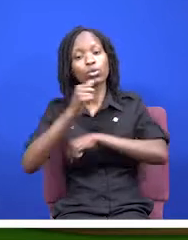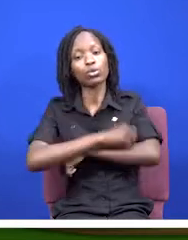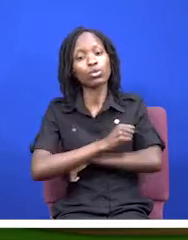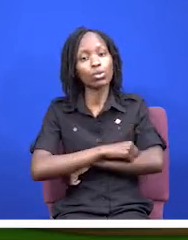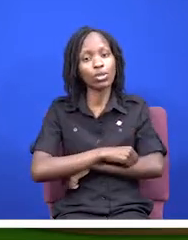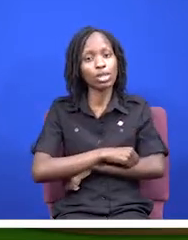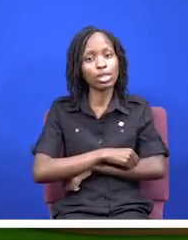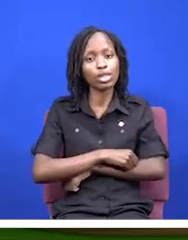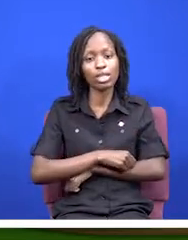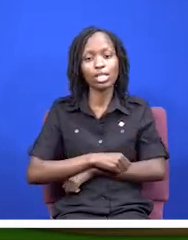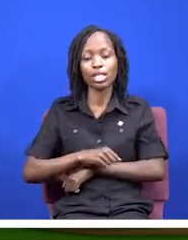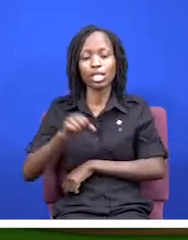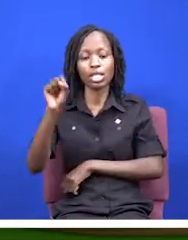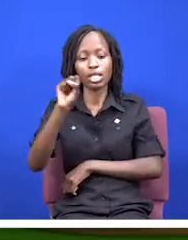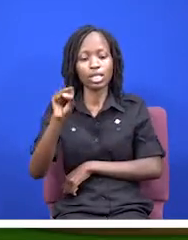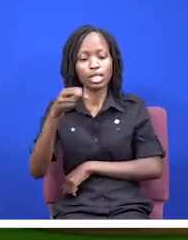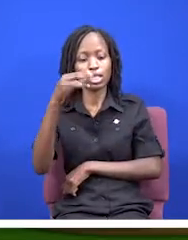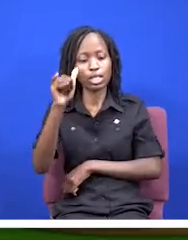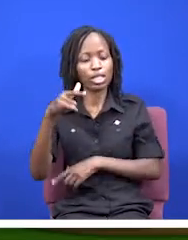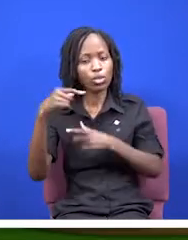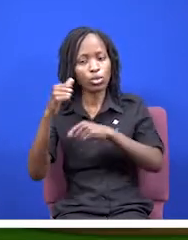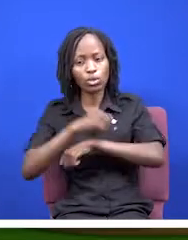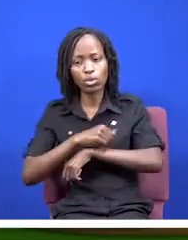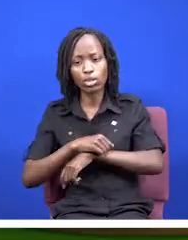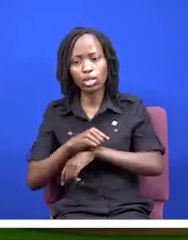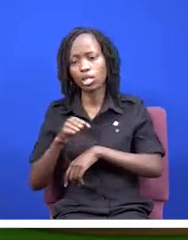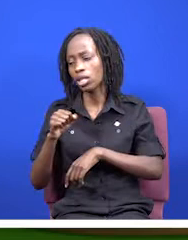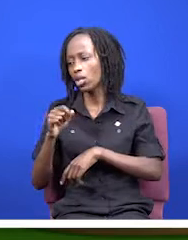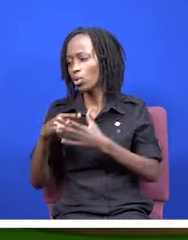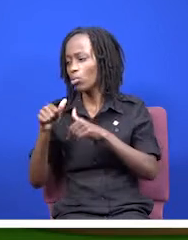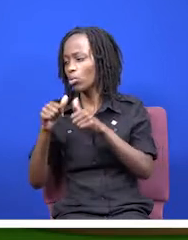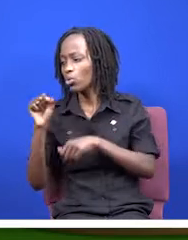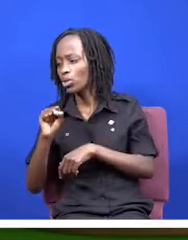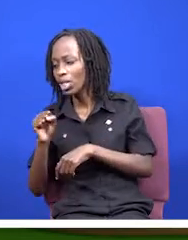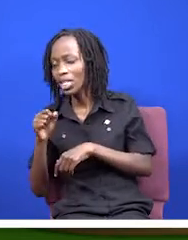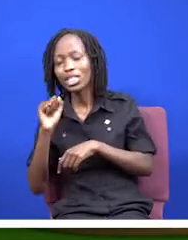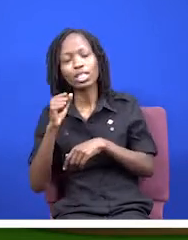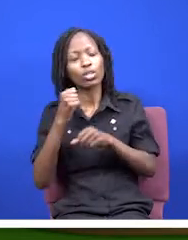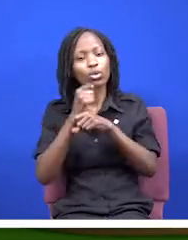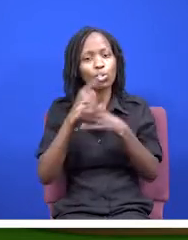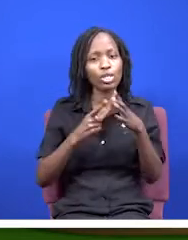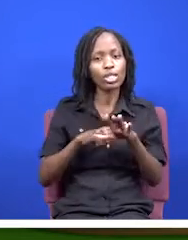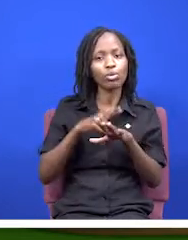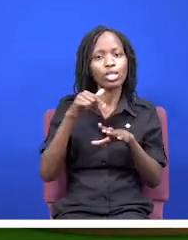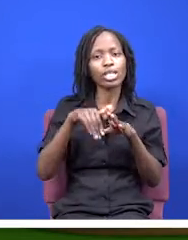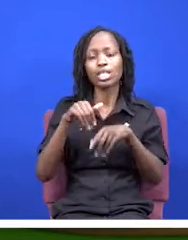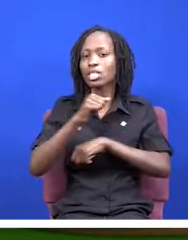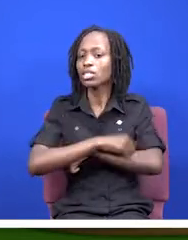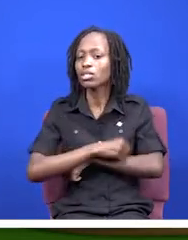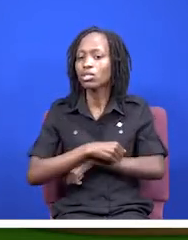school? Me. Yes, Shirley goes to school. Shirley, do you go to school? Uh-huh. Yes, what do we do in